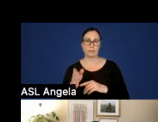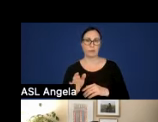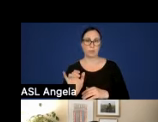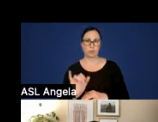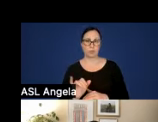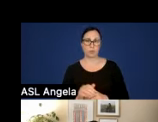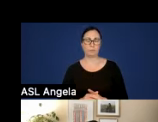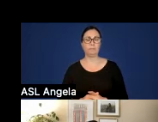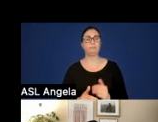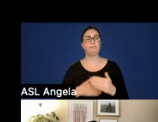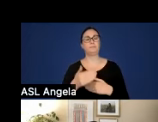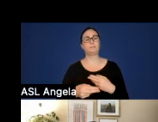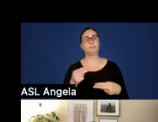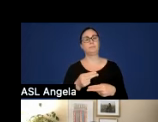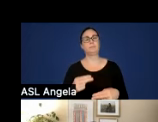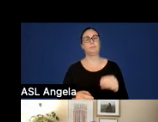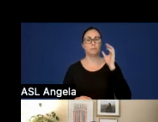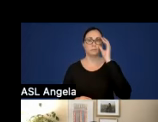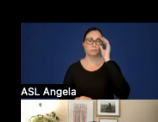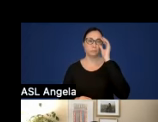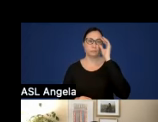slide, please, Deb.